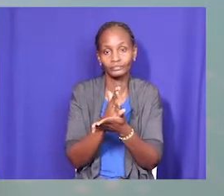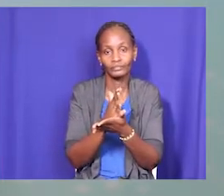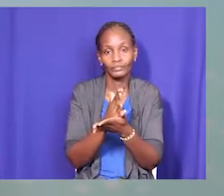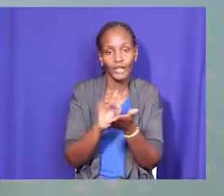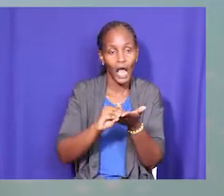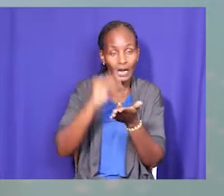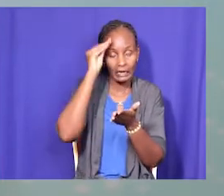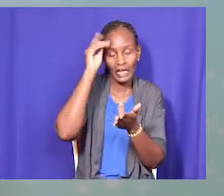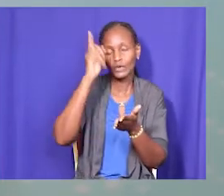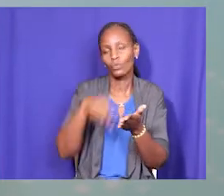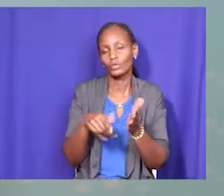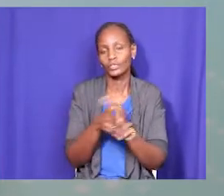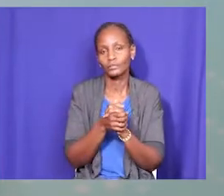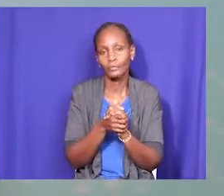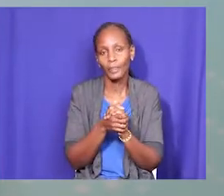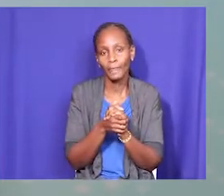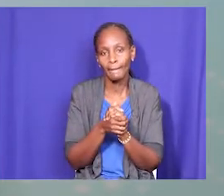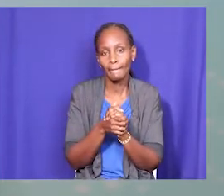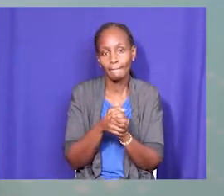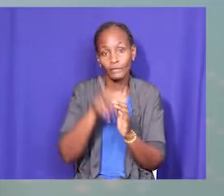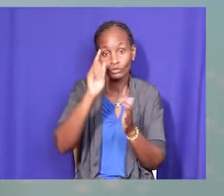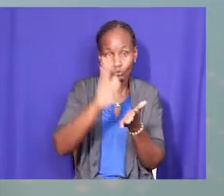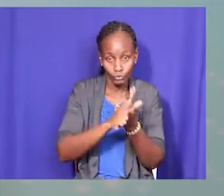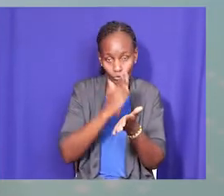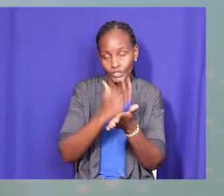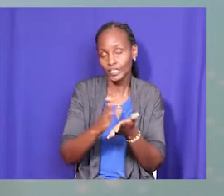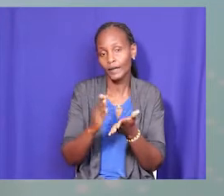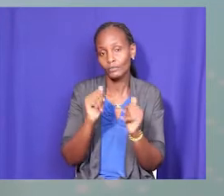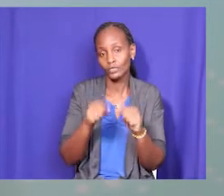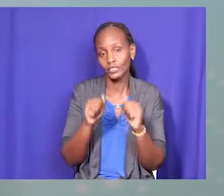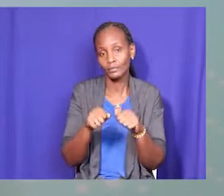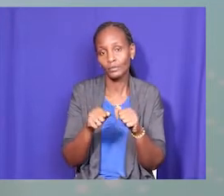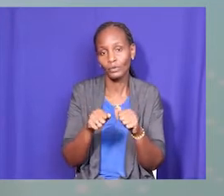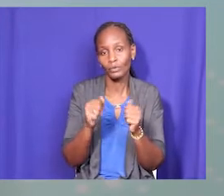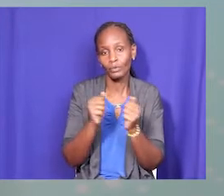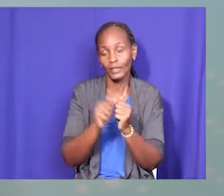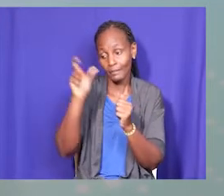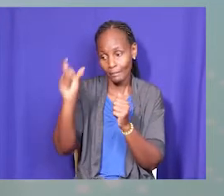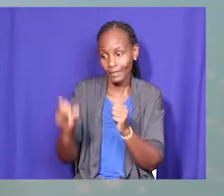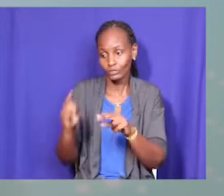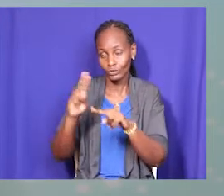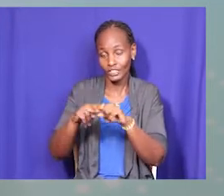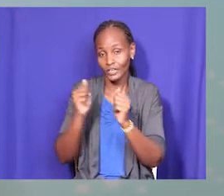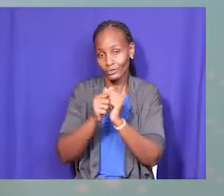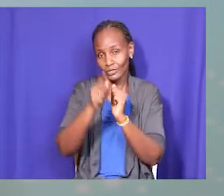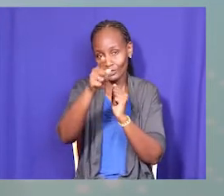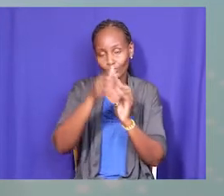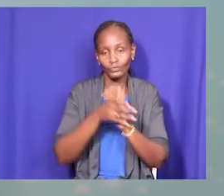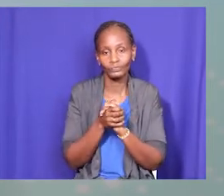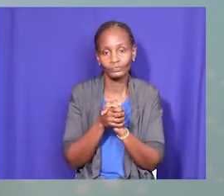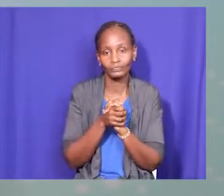What did we learn? Can you share it with someone next to you?